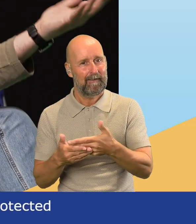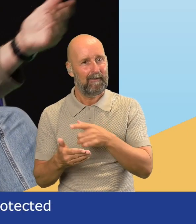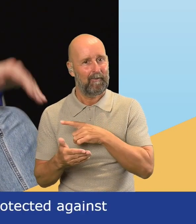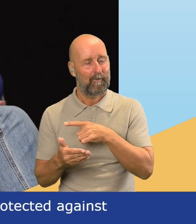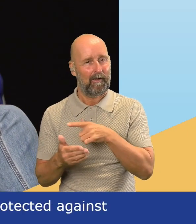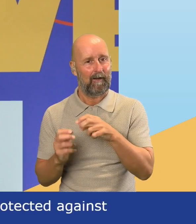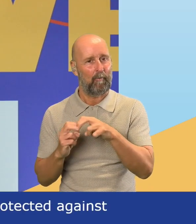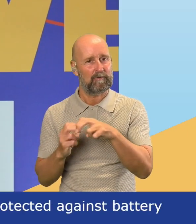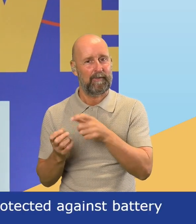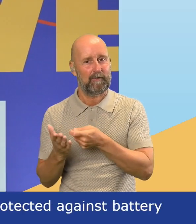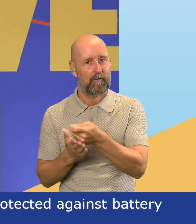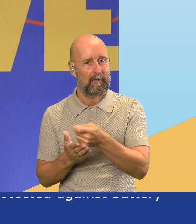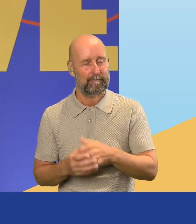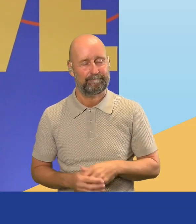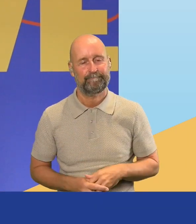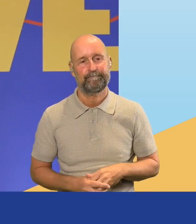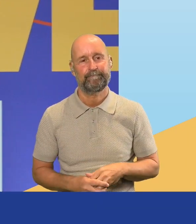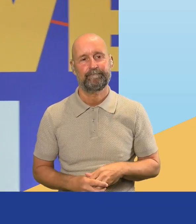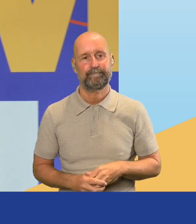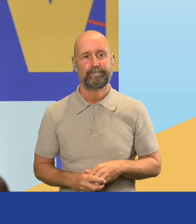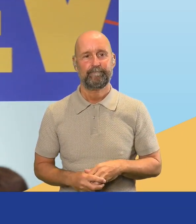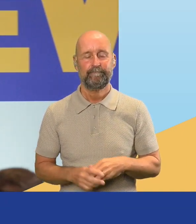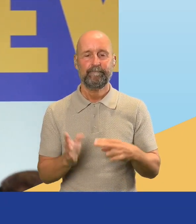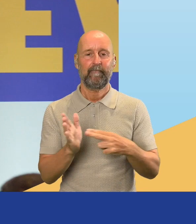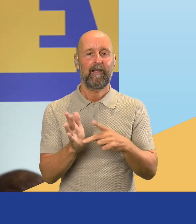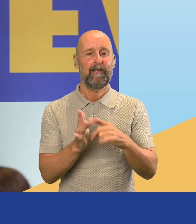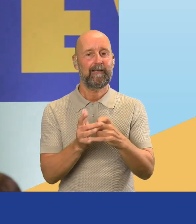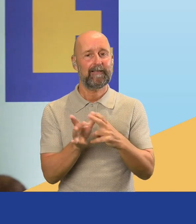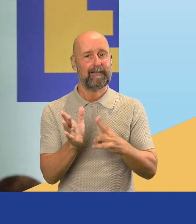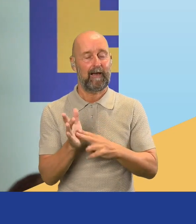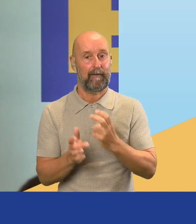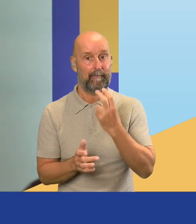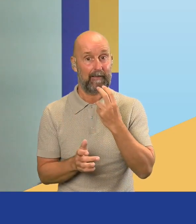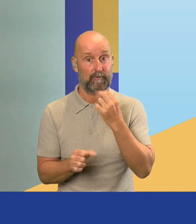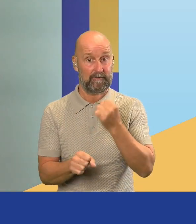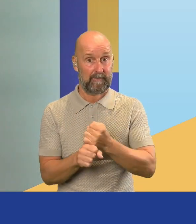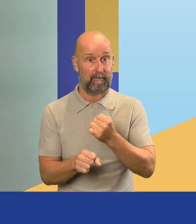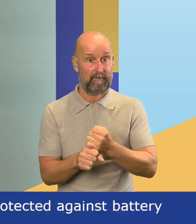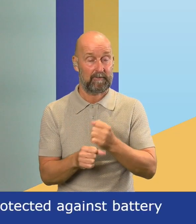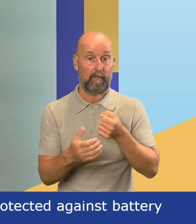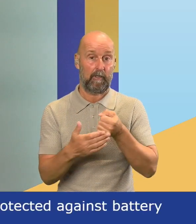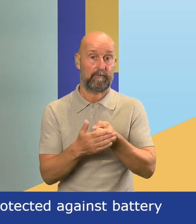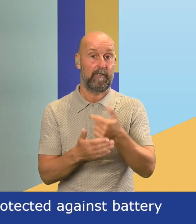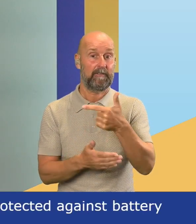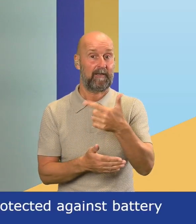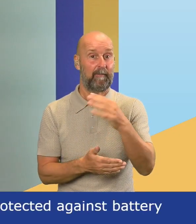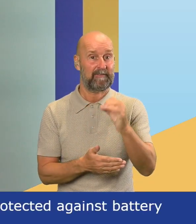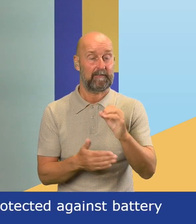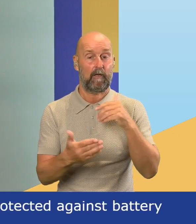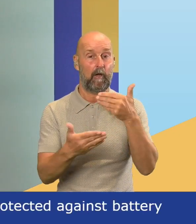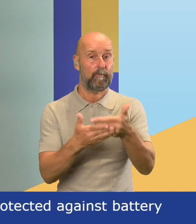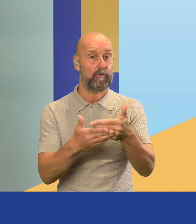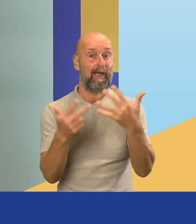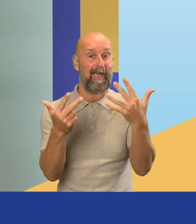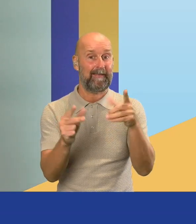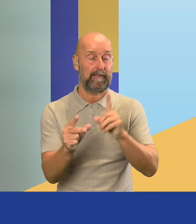Motability contract? Sure. So at Nissan, all of our batteries are guaranteed to 75% capacity over 8 years.